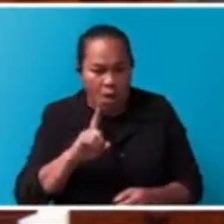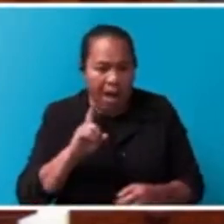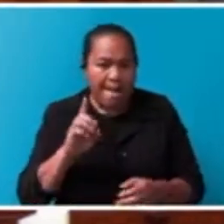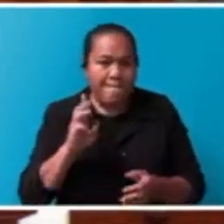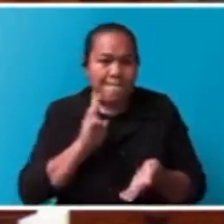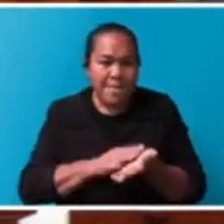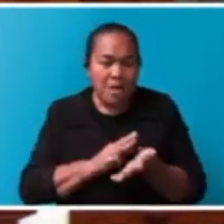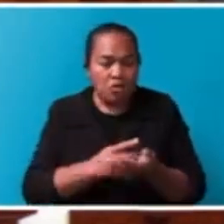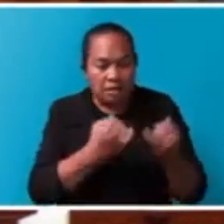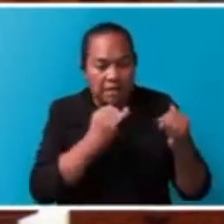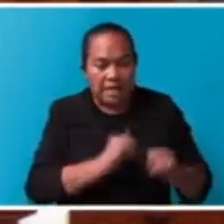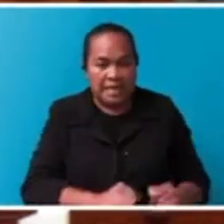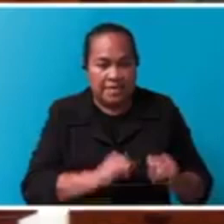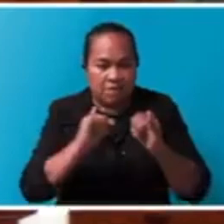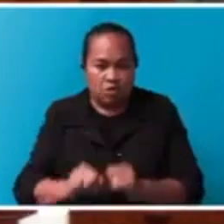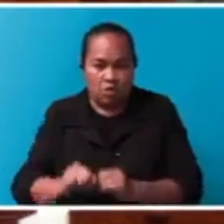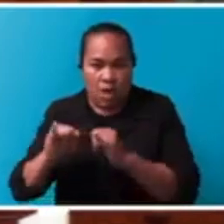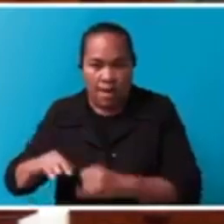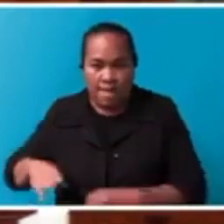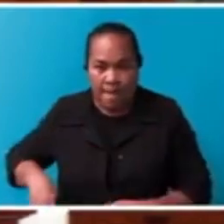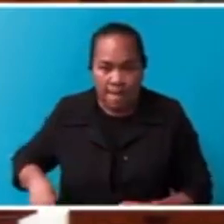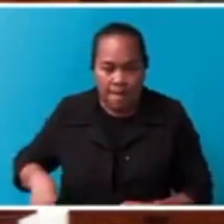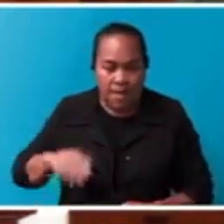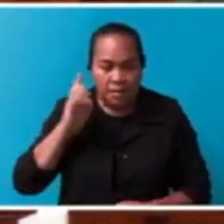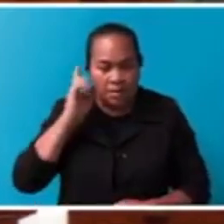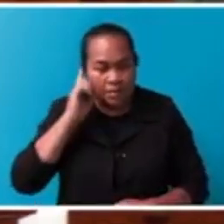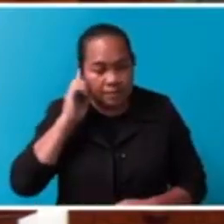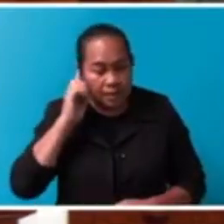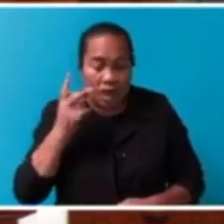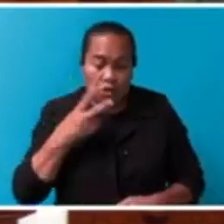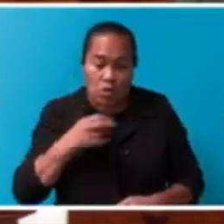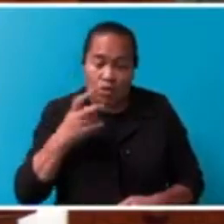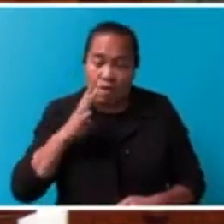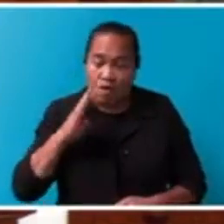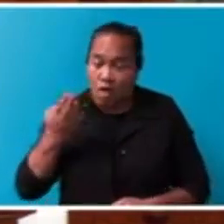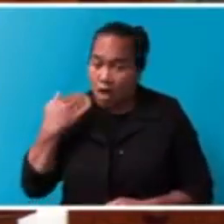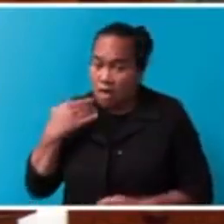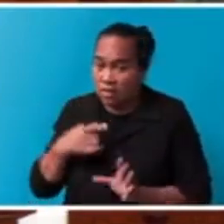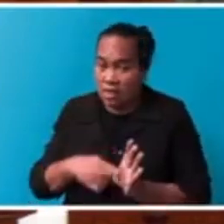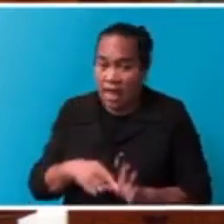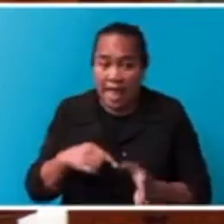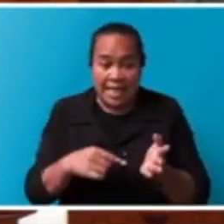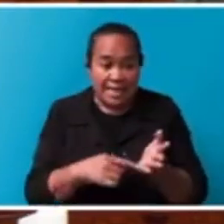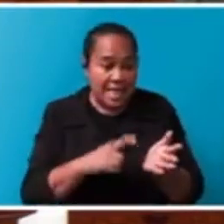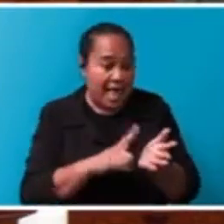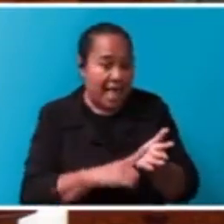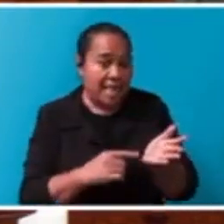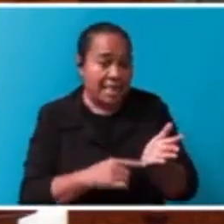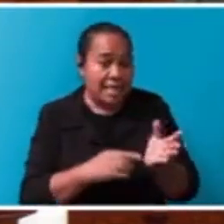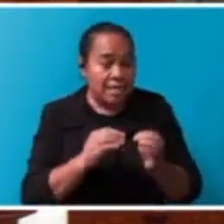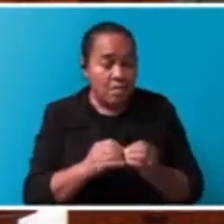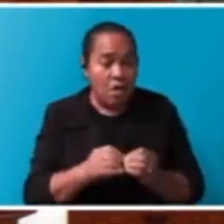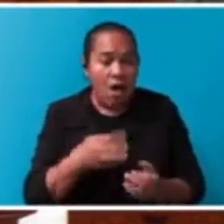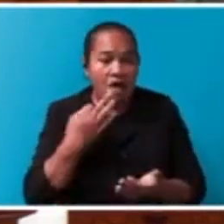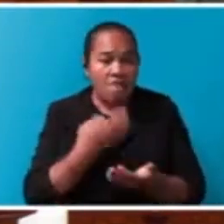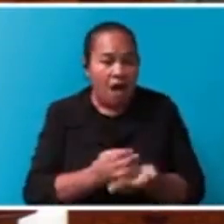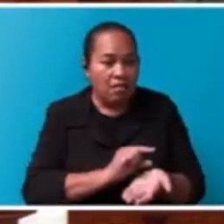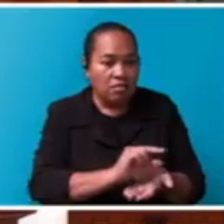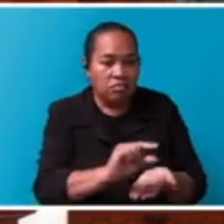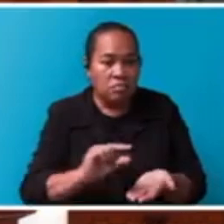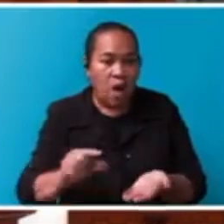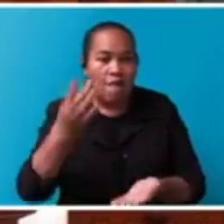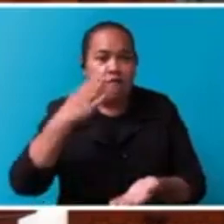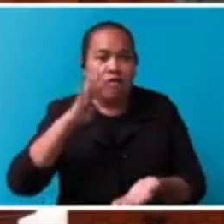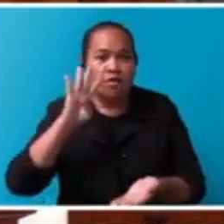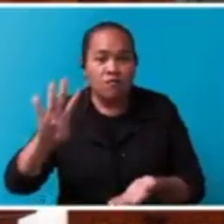members. In 2024, TLTB funded 44 projects valued